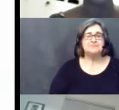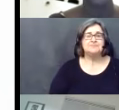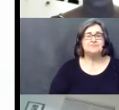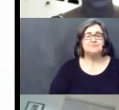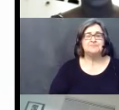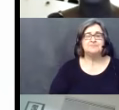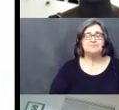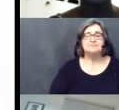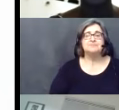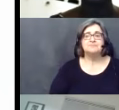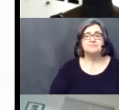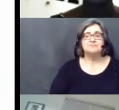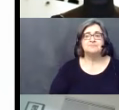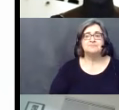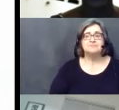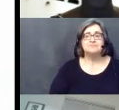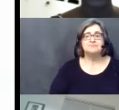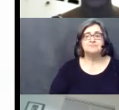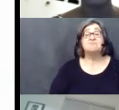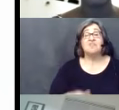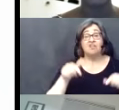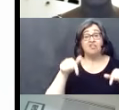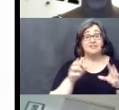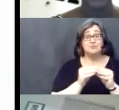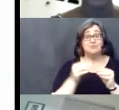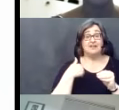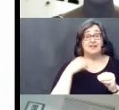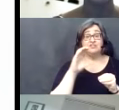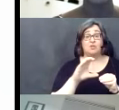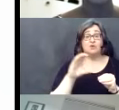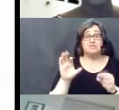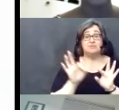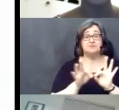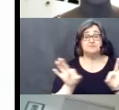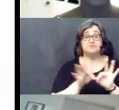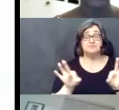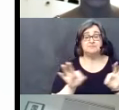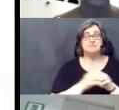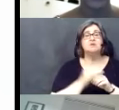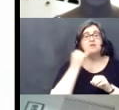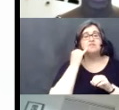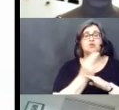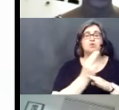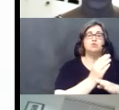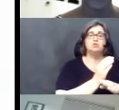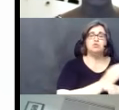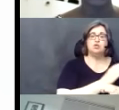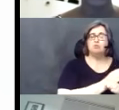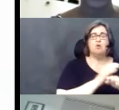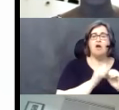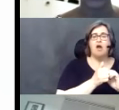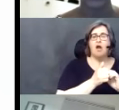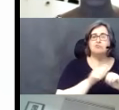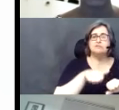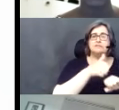Now, as I mentioned, this webinar will be closed caption. If you're using the desktop application, here's how to enable